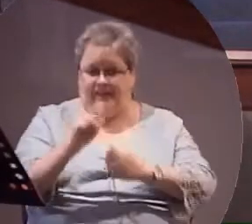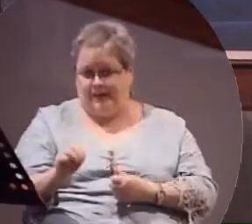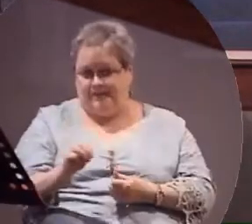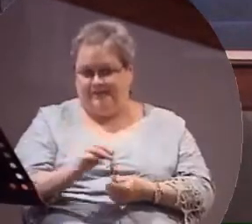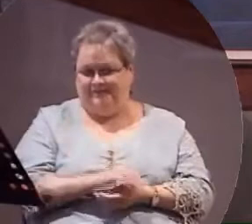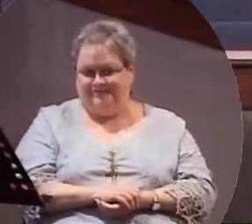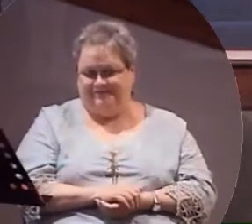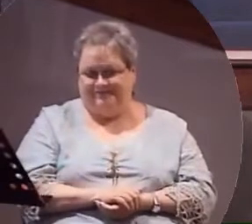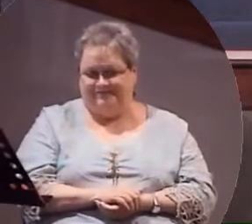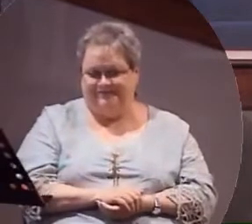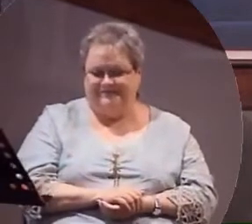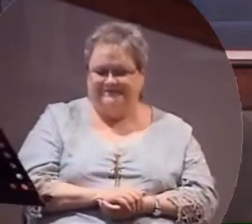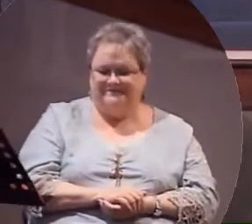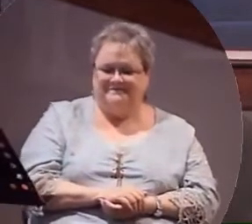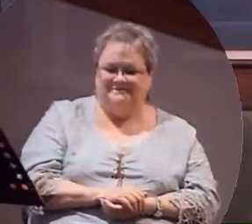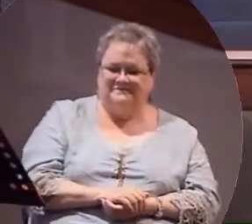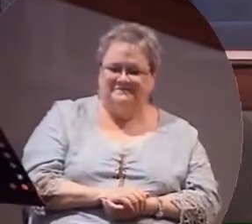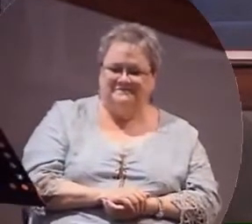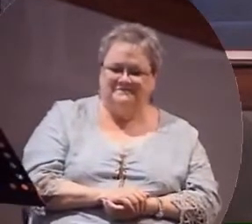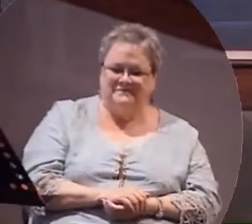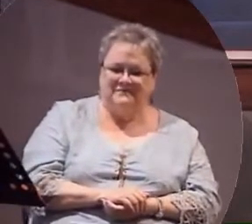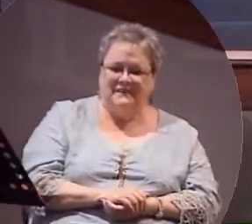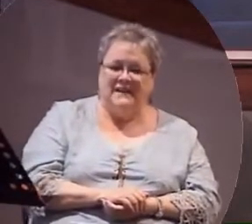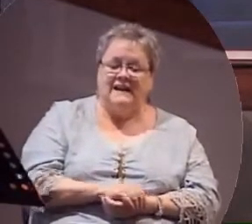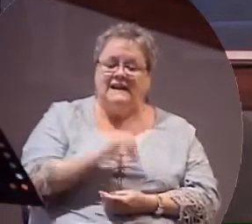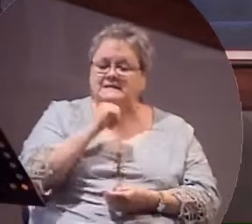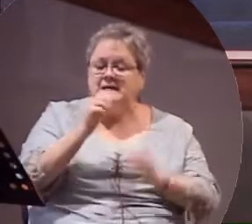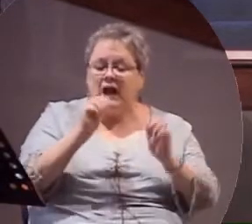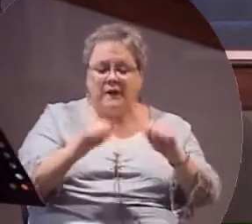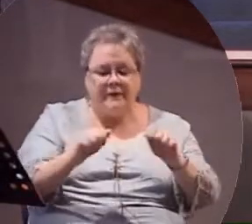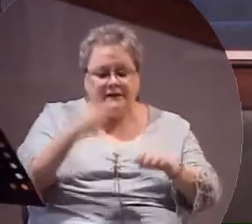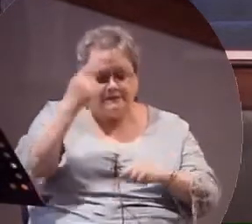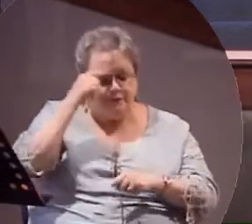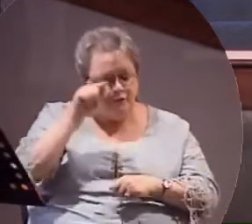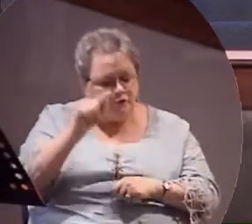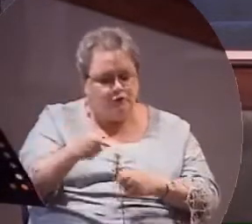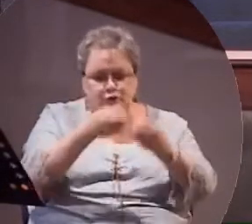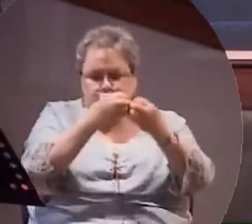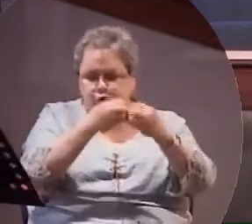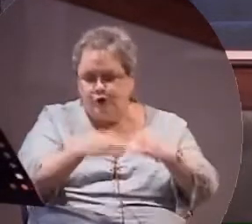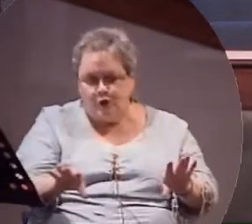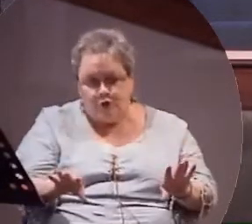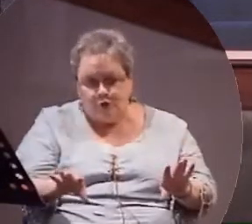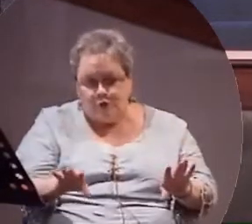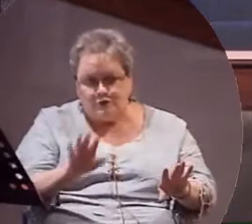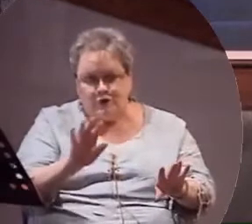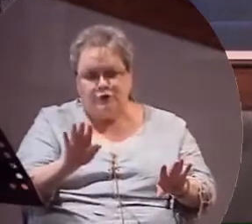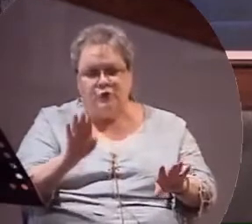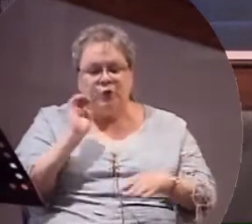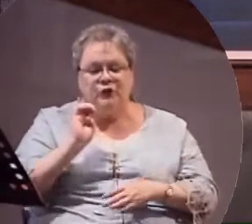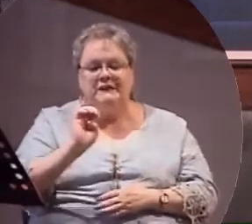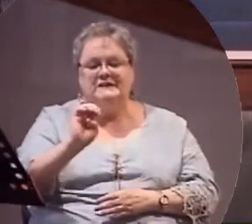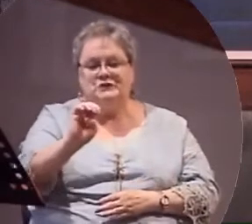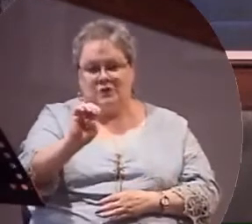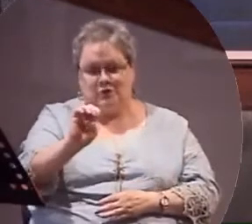amen? And it is an impossibility for you ever to lose your